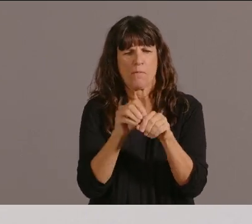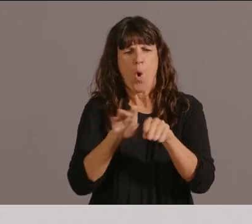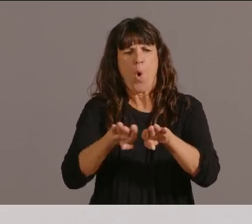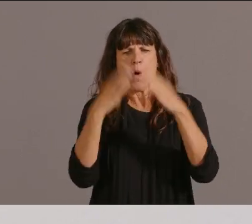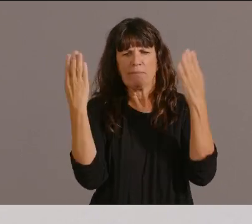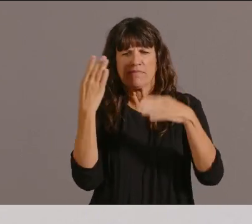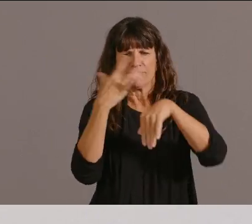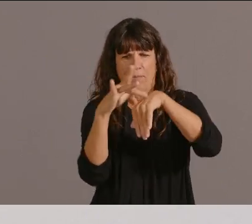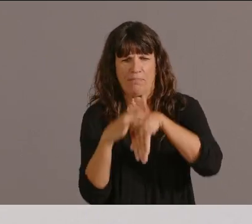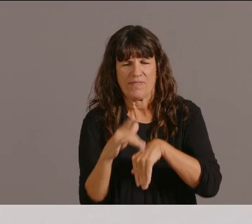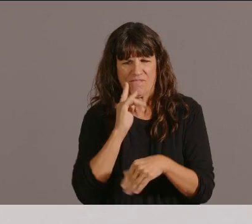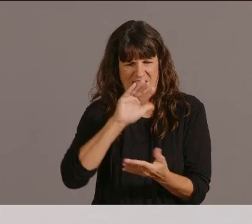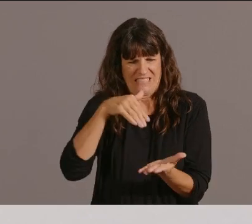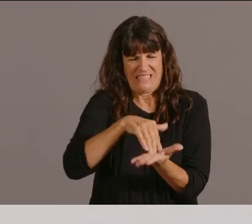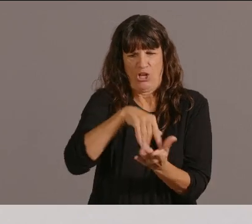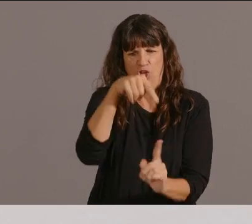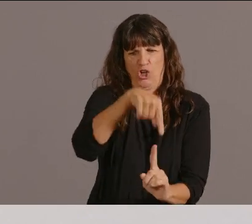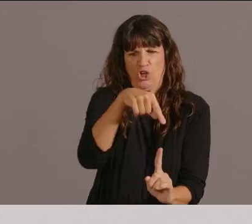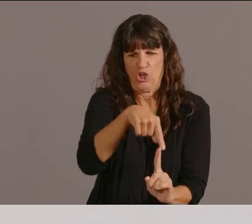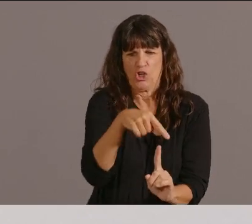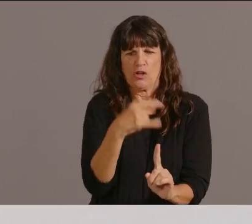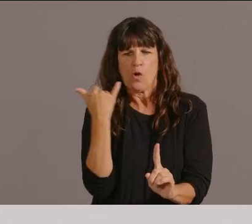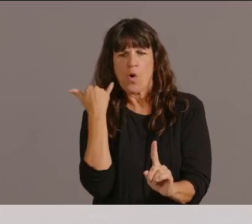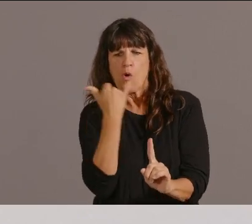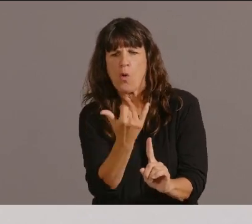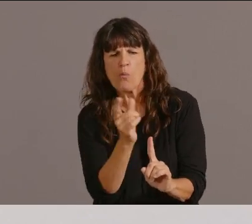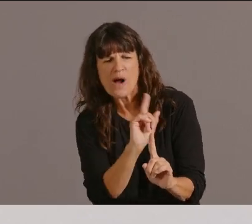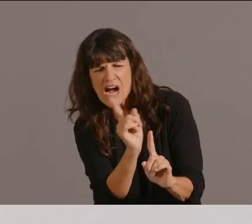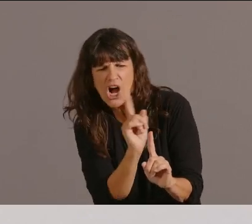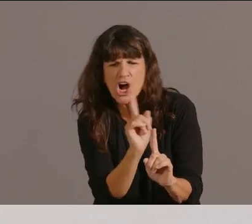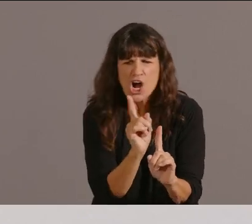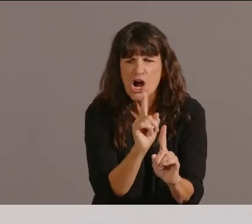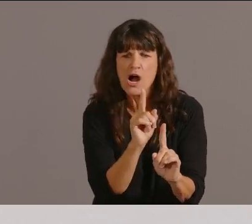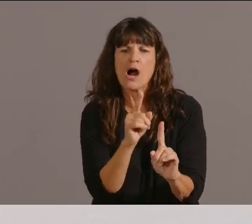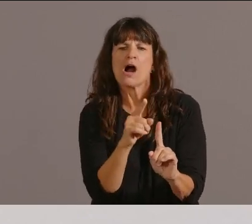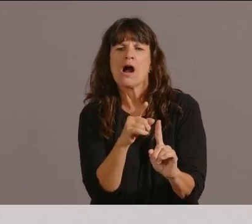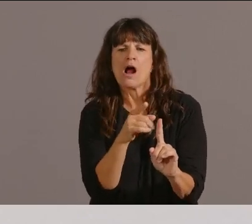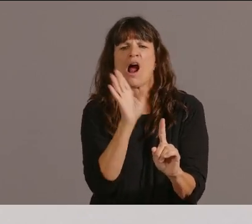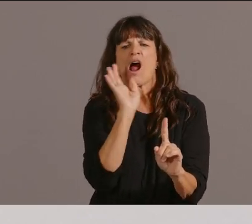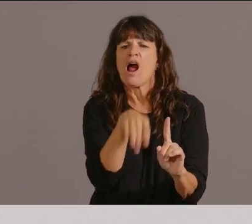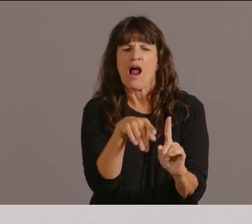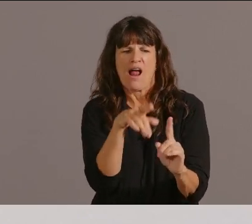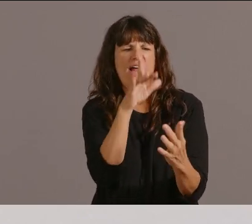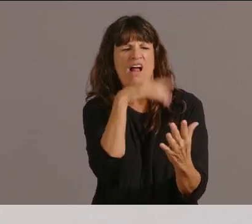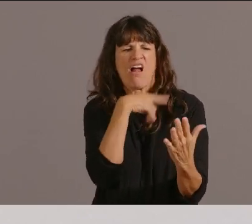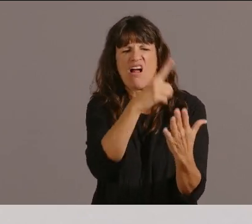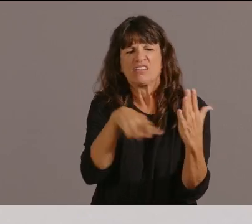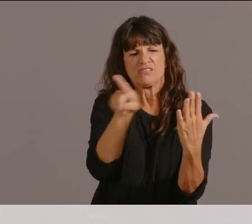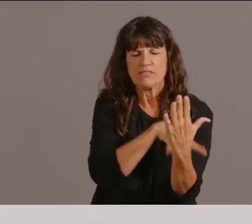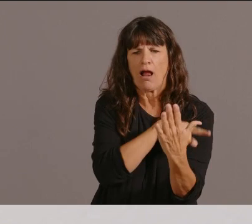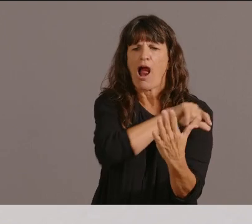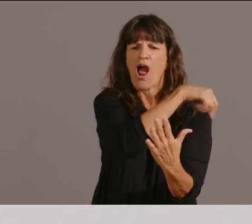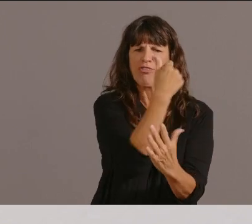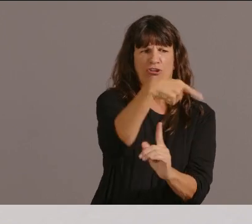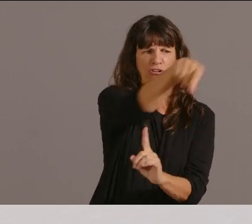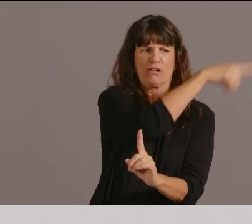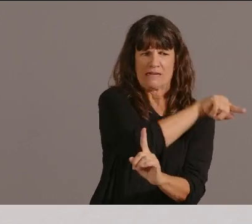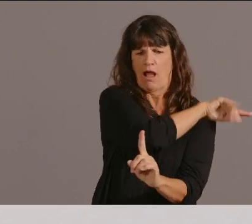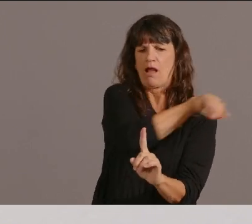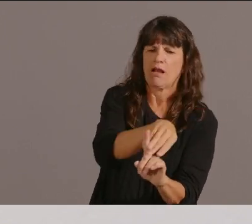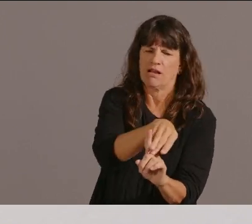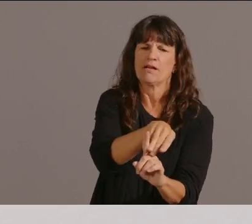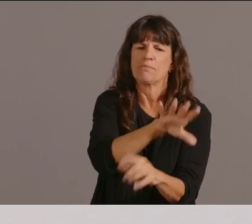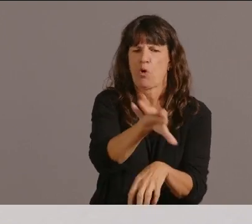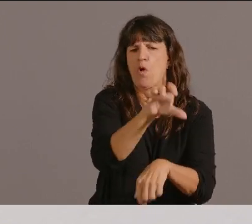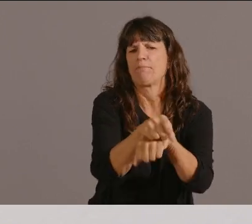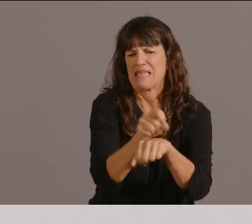So we would encourage people to look there. And just reminding everybody that second dose is really important if it's the Pfizer or Moderna, and we are recommending that